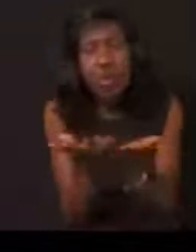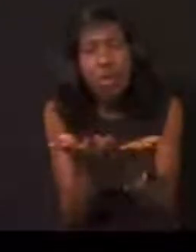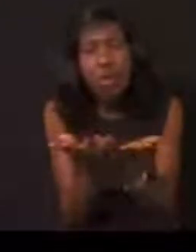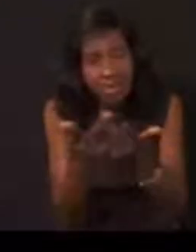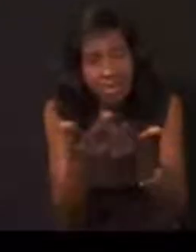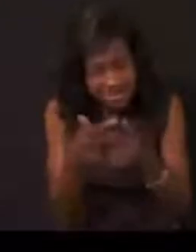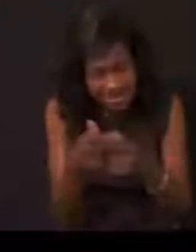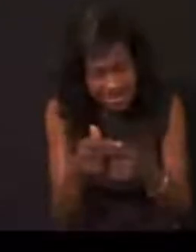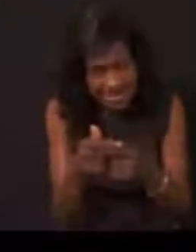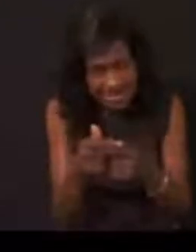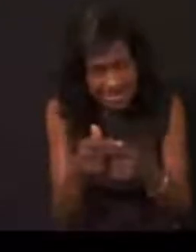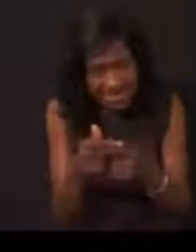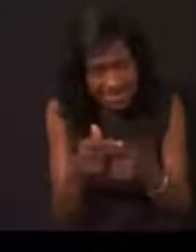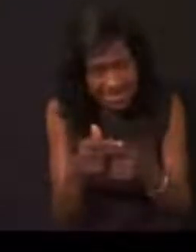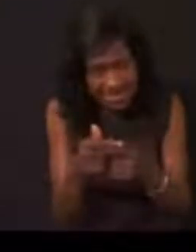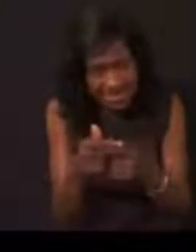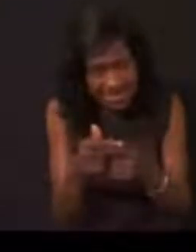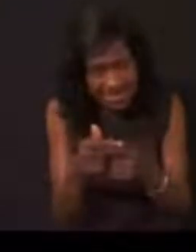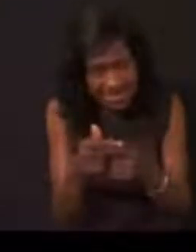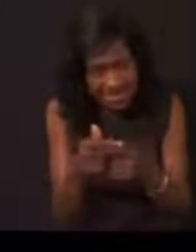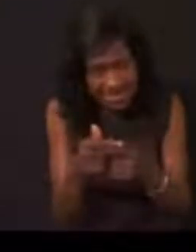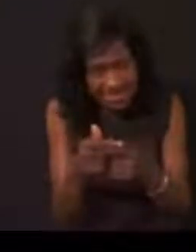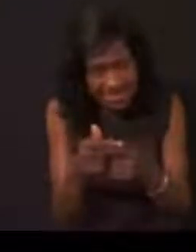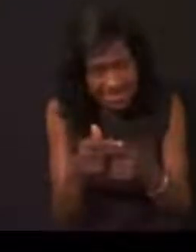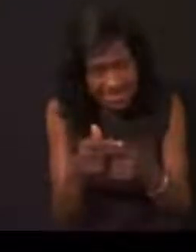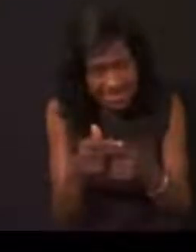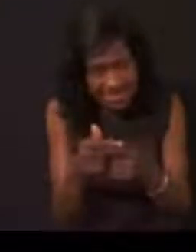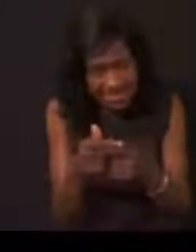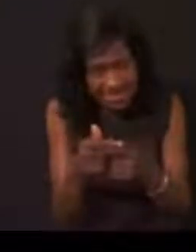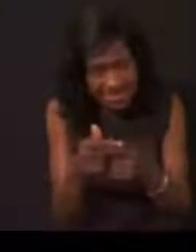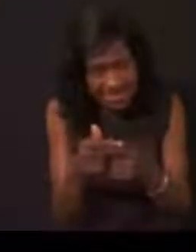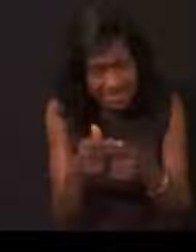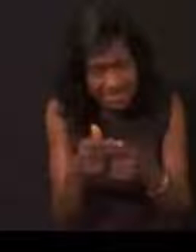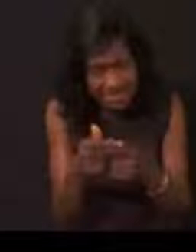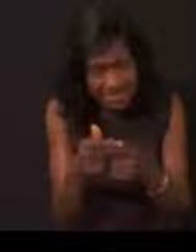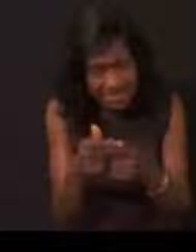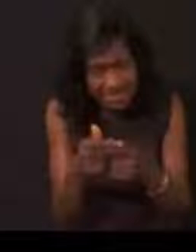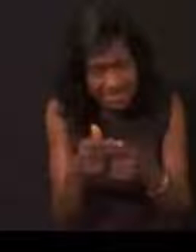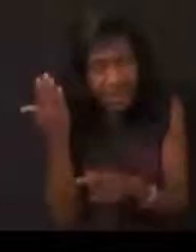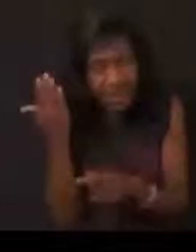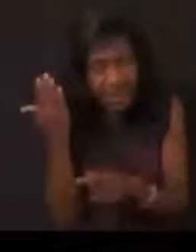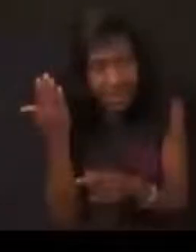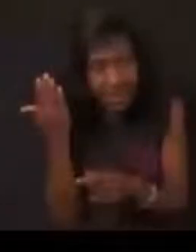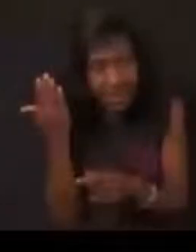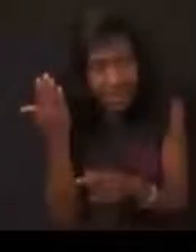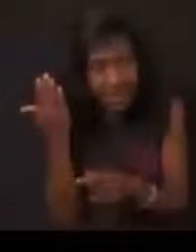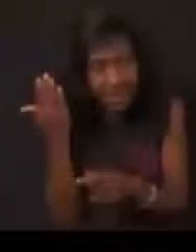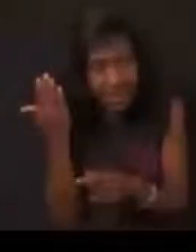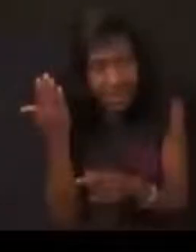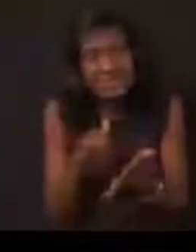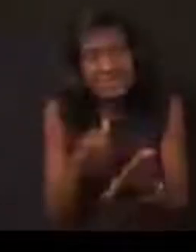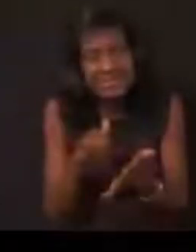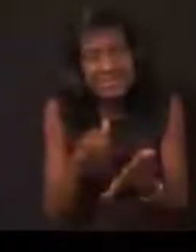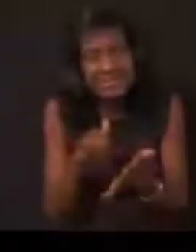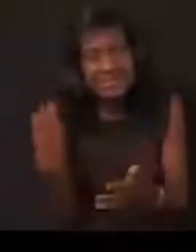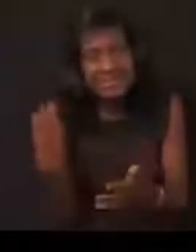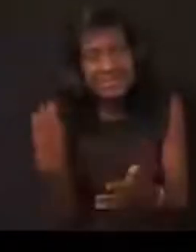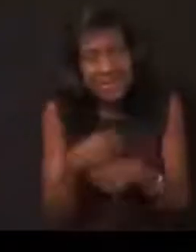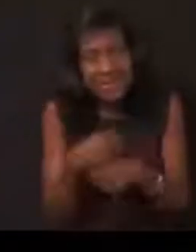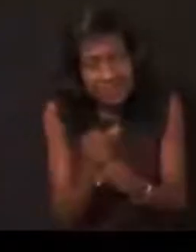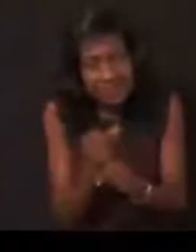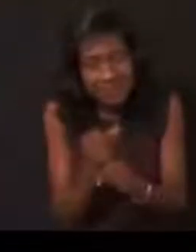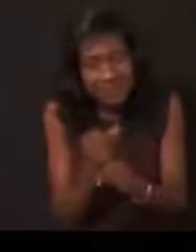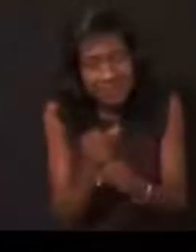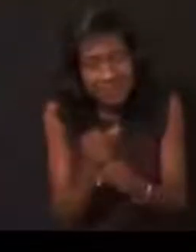and for the sacrifices that have been effected in order to get us to the point that we